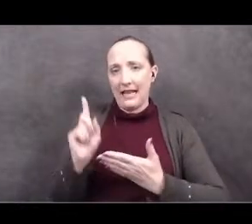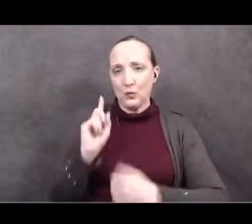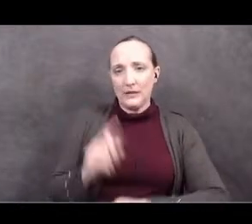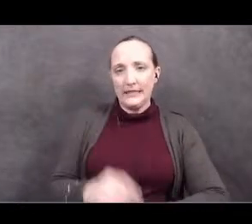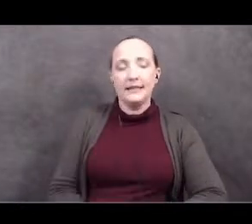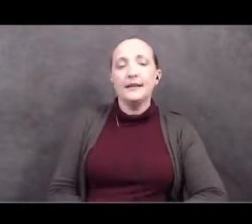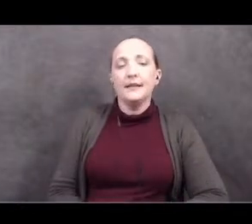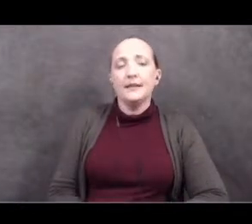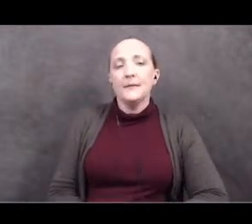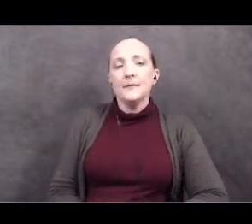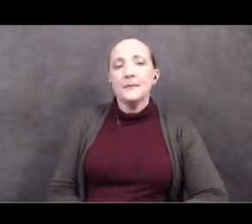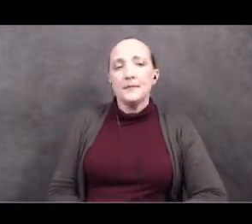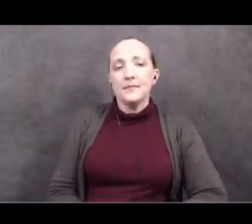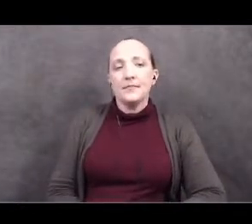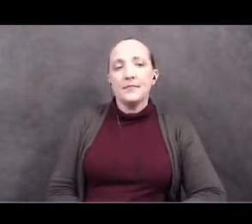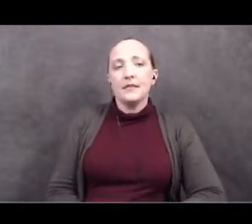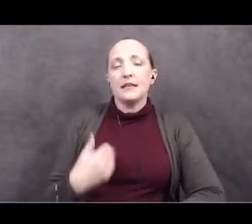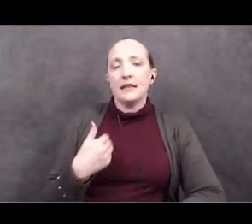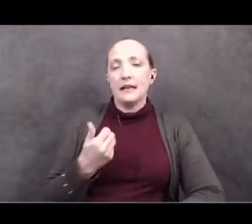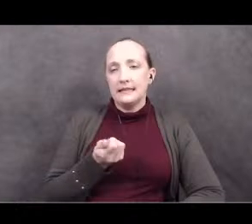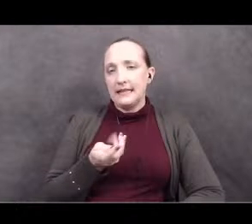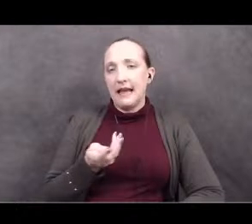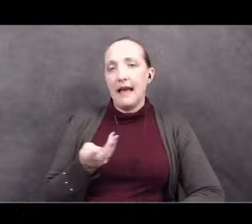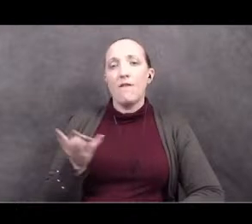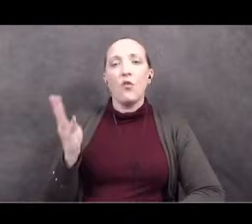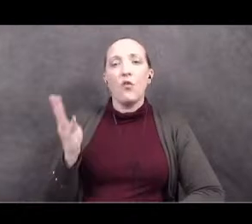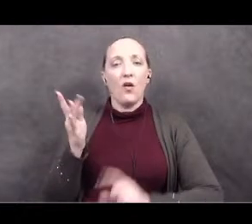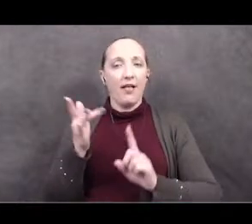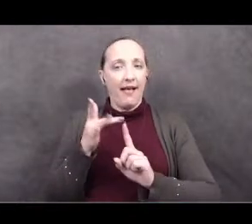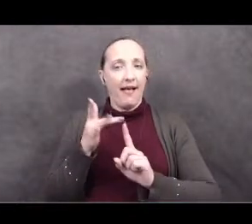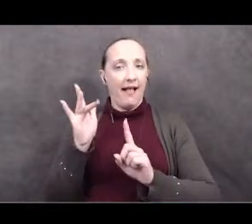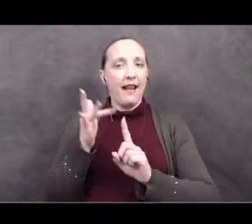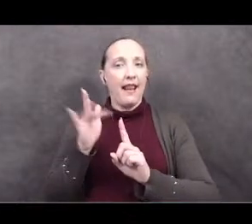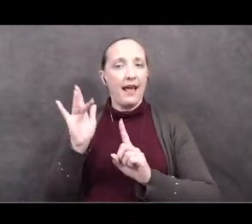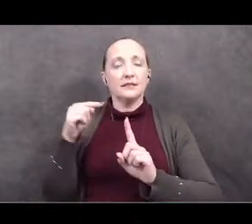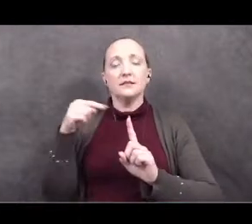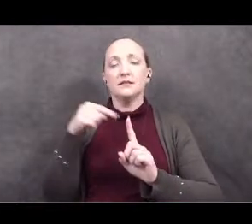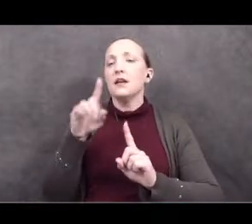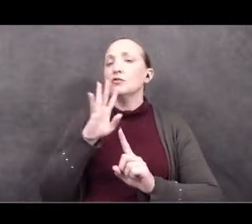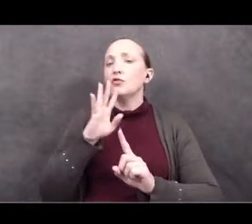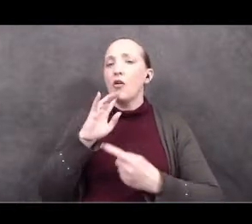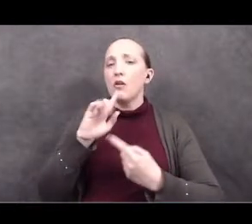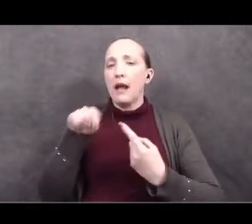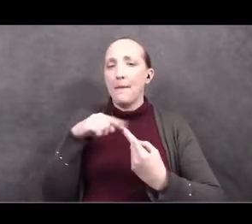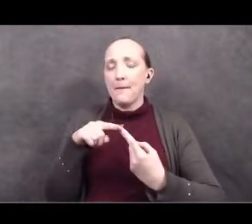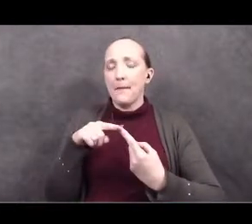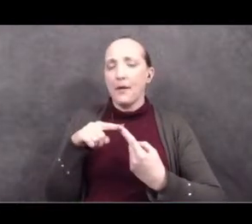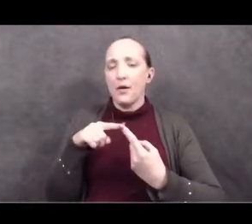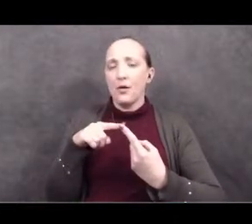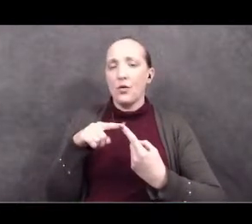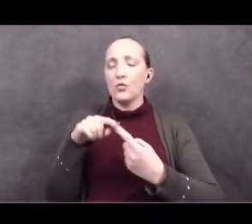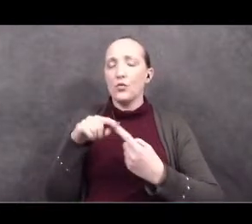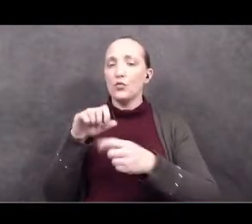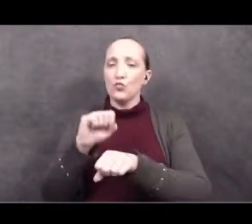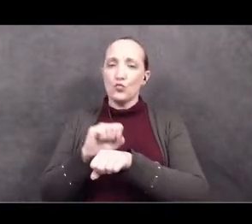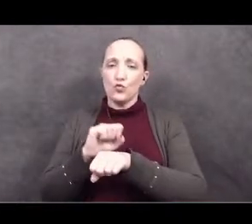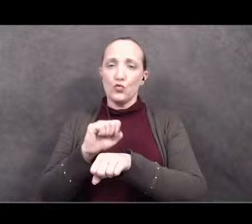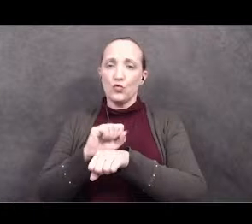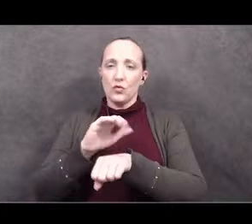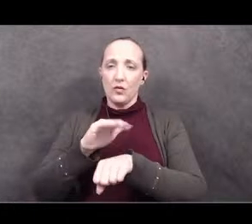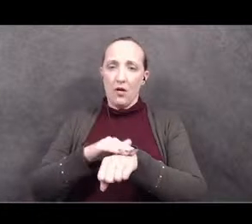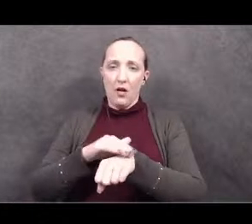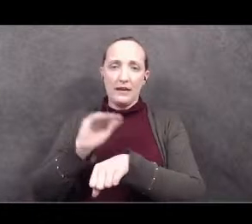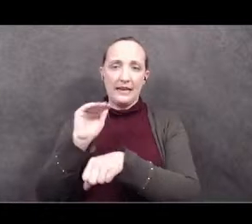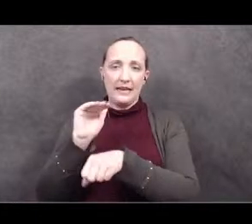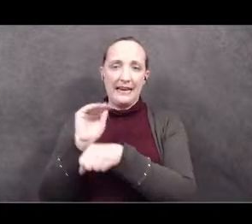and um there were several highlights uh they did talk about uh uh working on the evening of